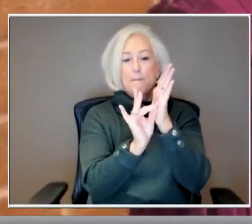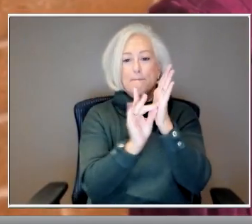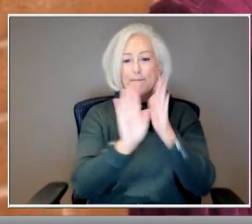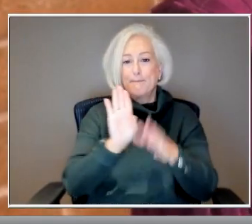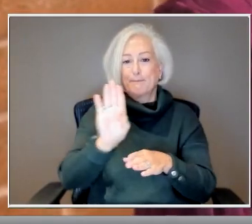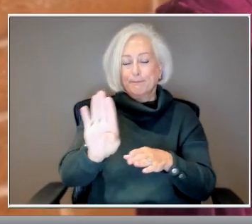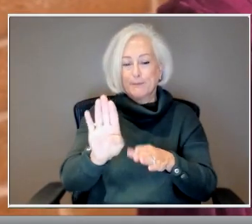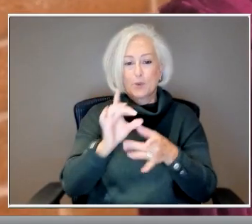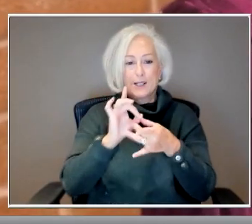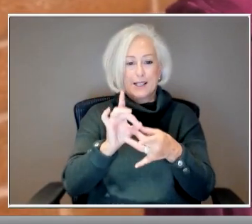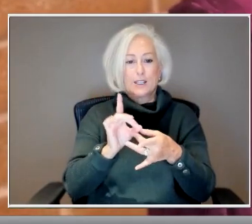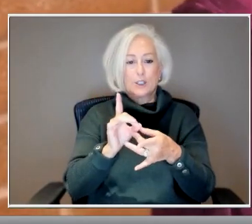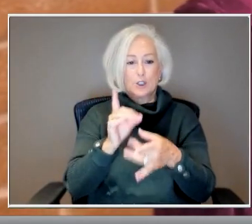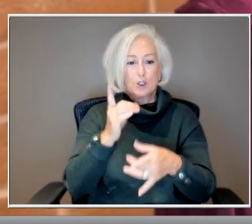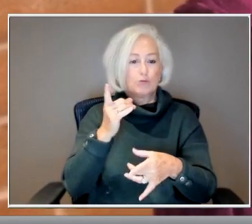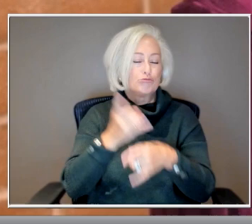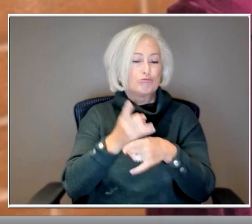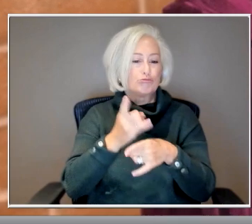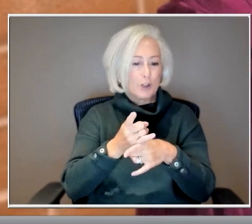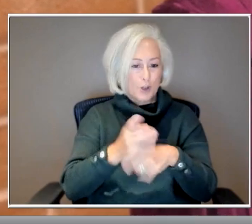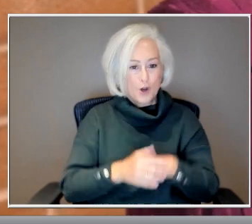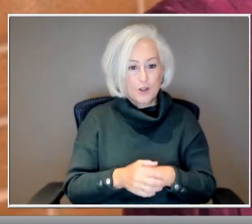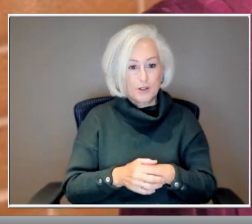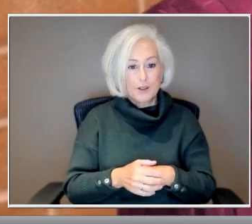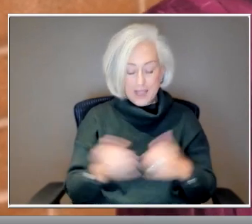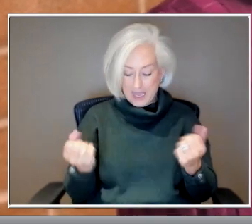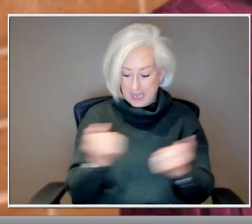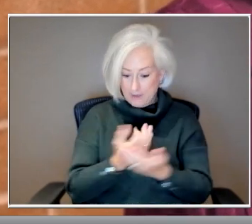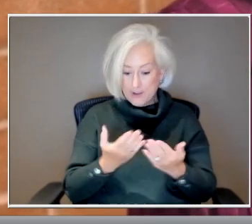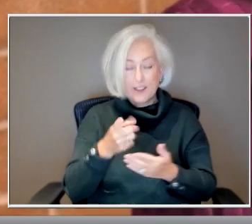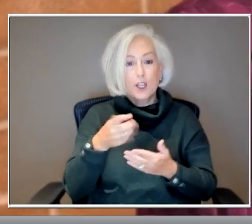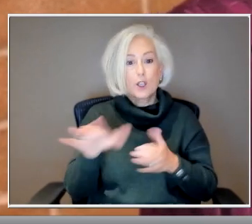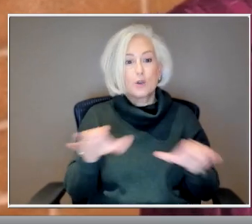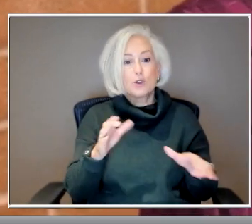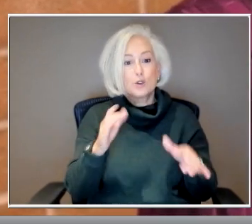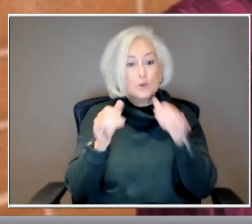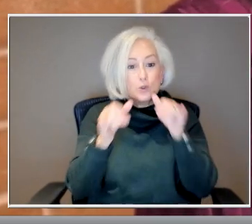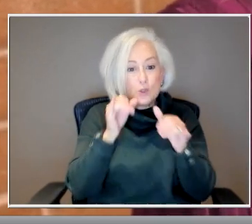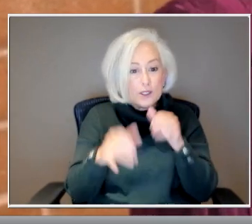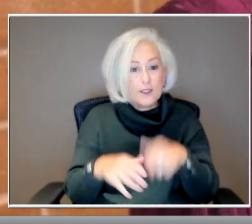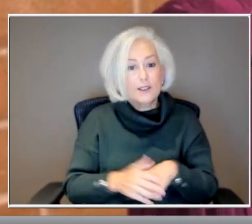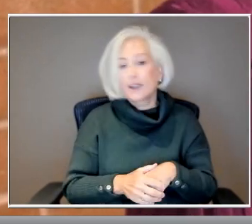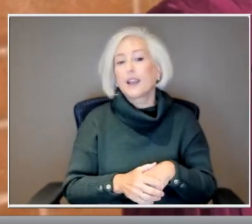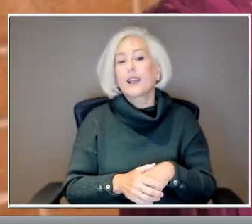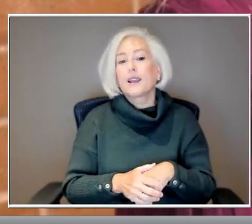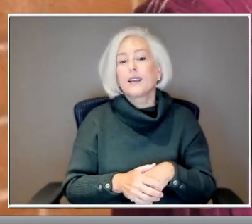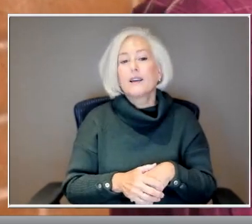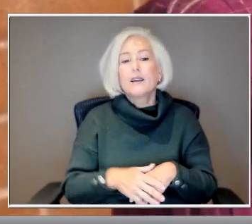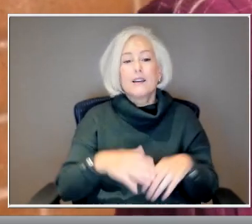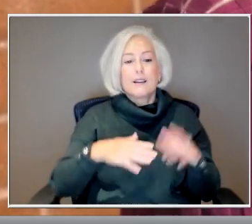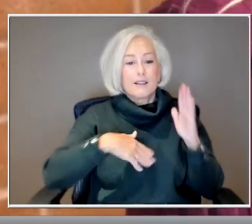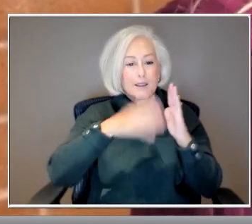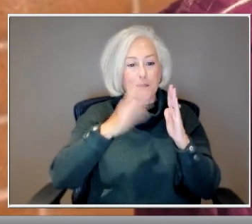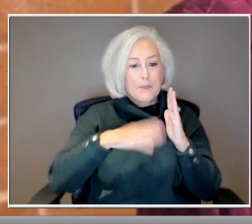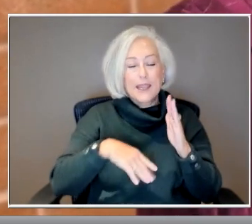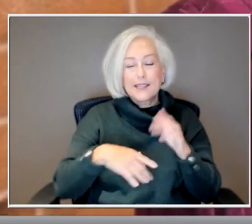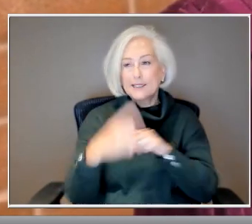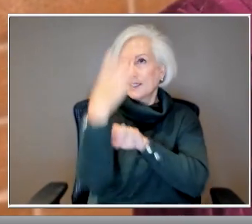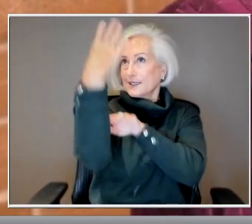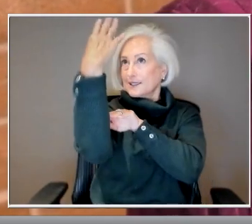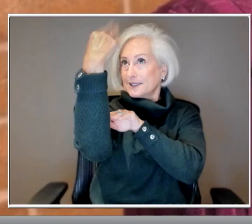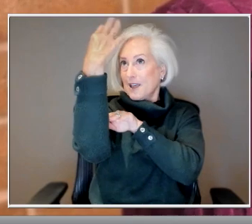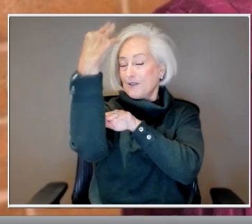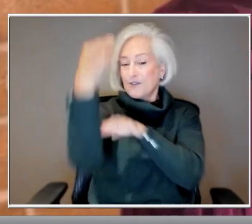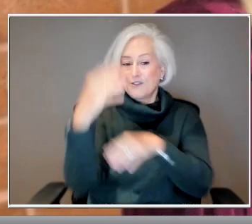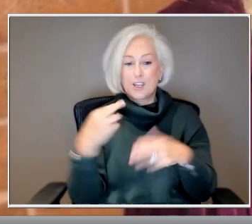drinking. There's everything you do is drinking, the paint and sip, you know what I'm talking about? I don't know, I think it's become